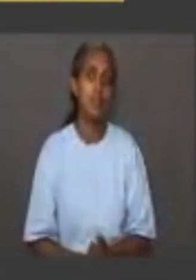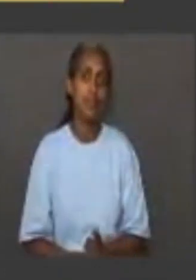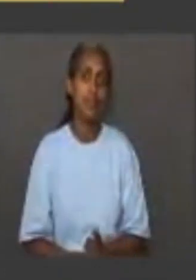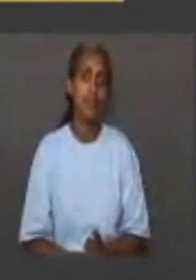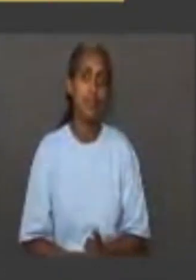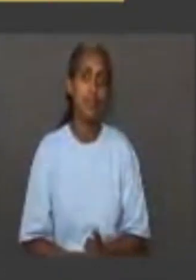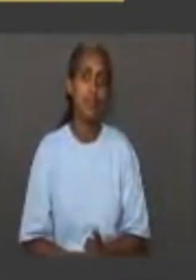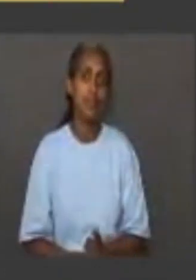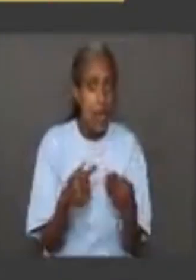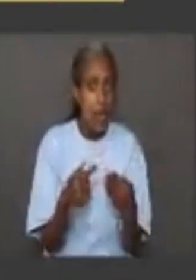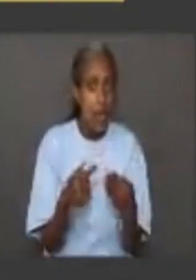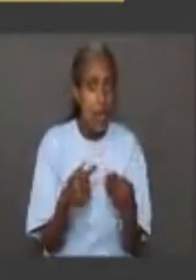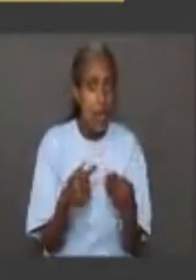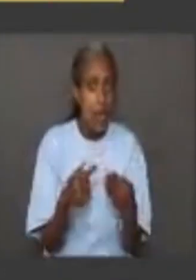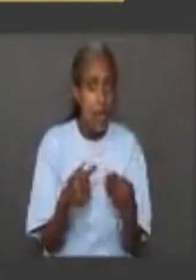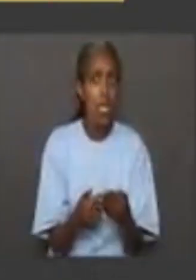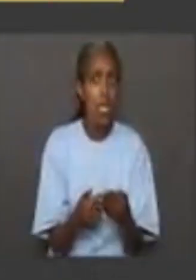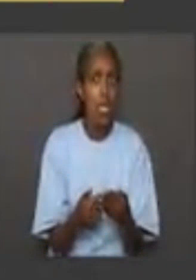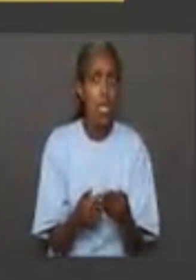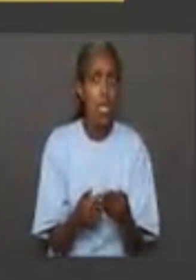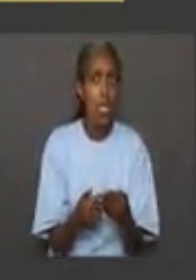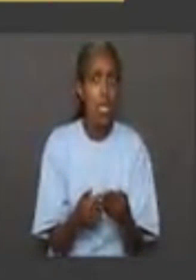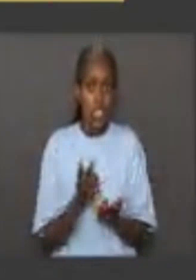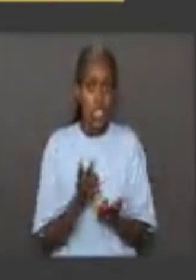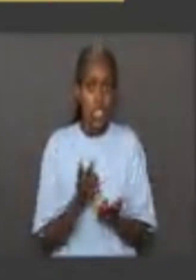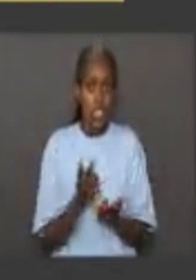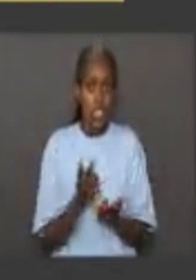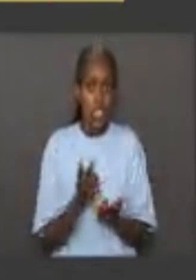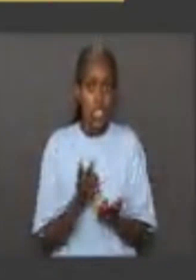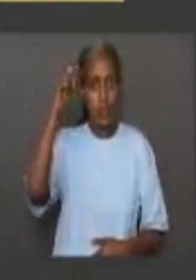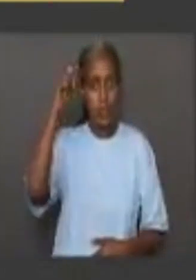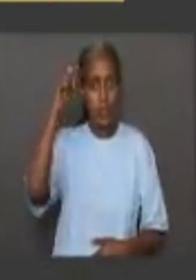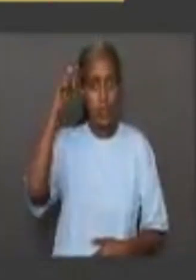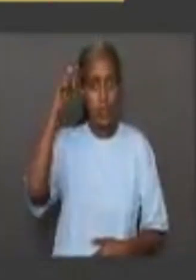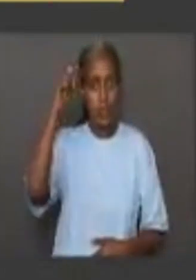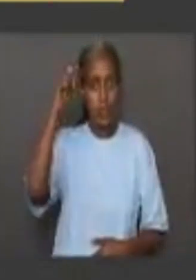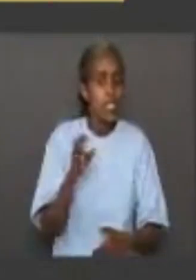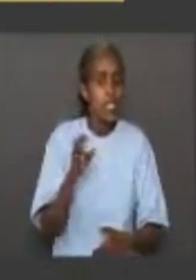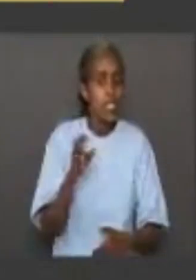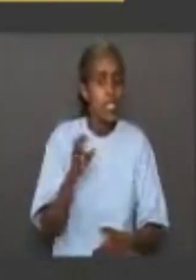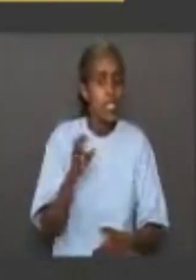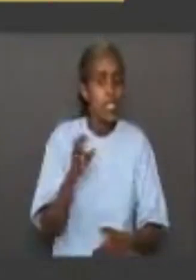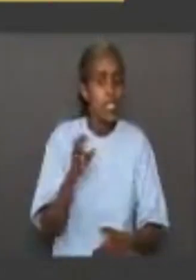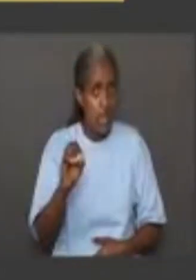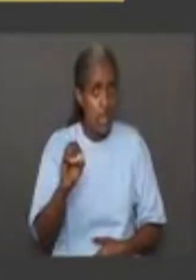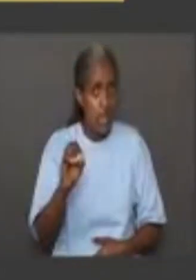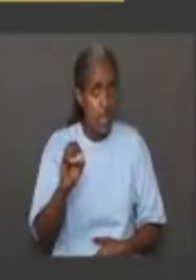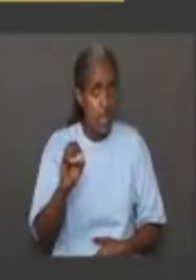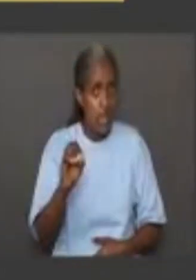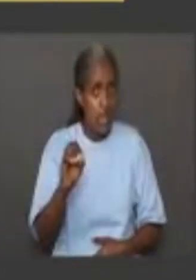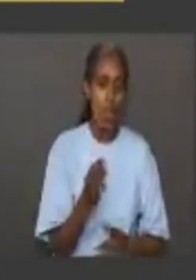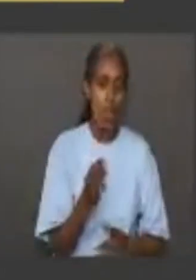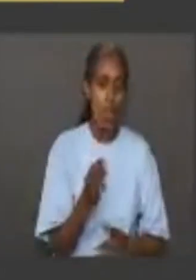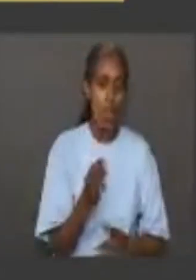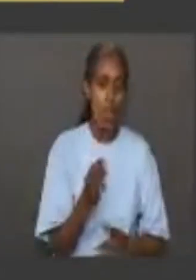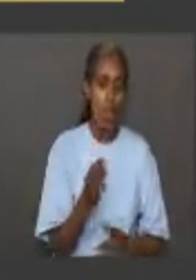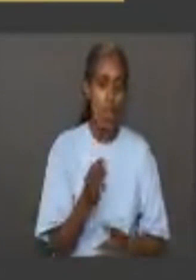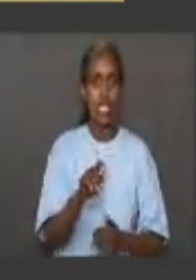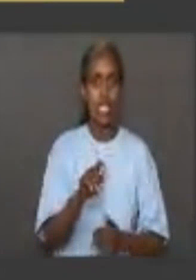Therefore, by the location theorem, there is a 0 of f of x